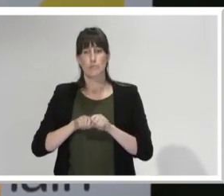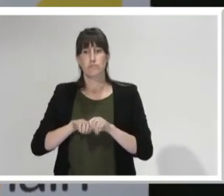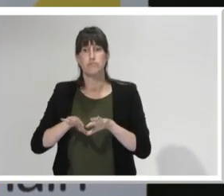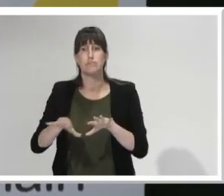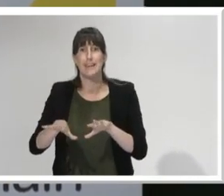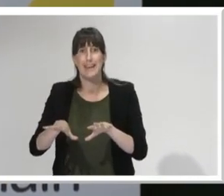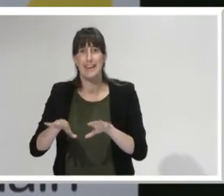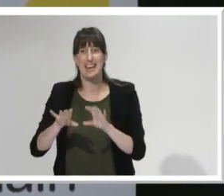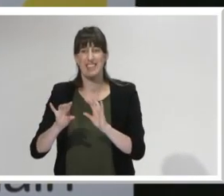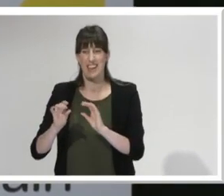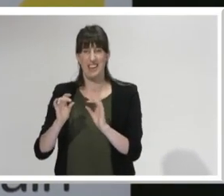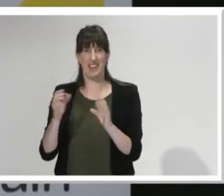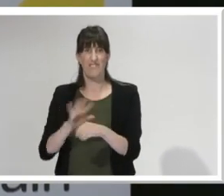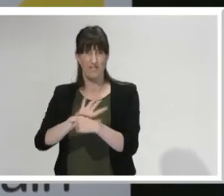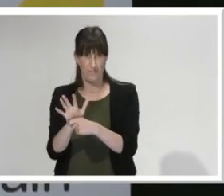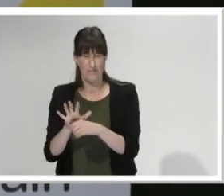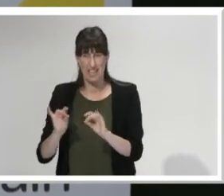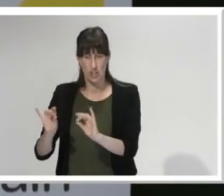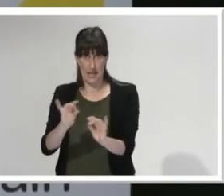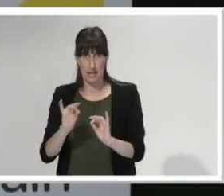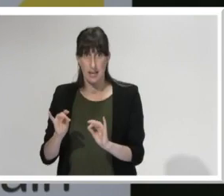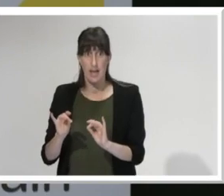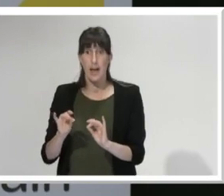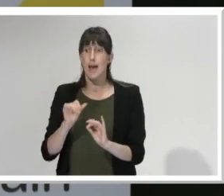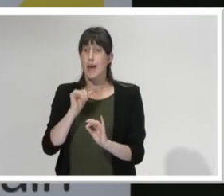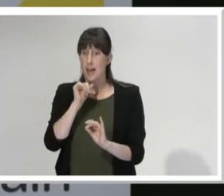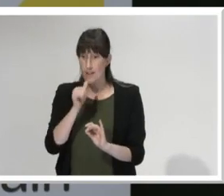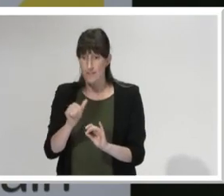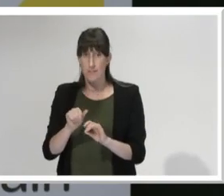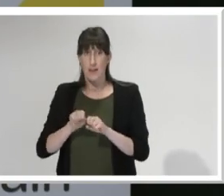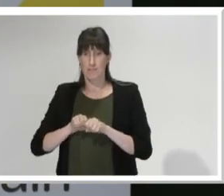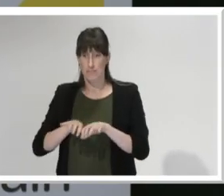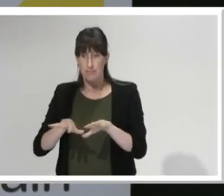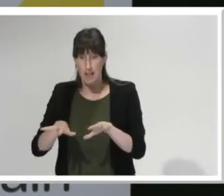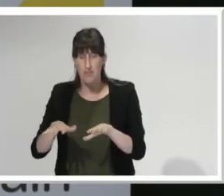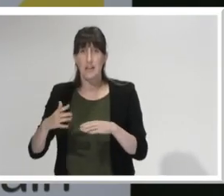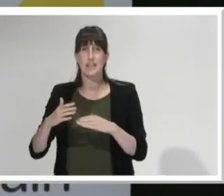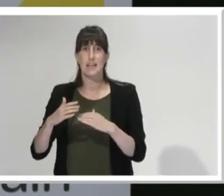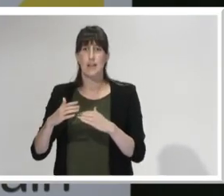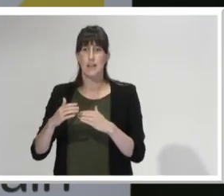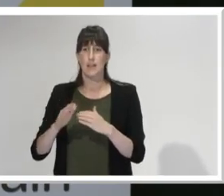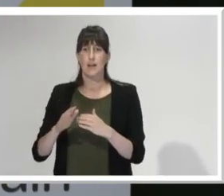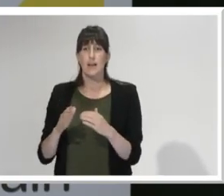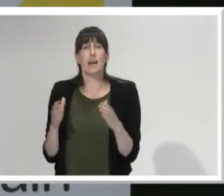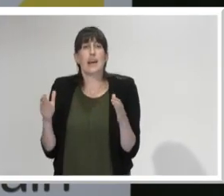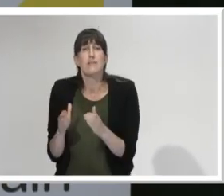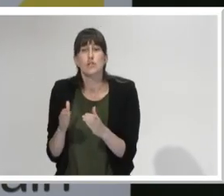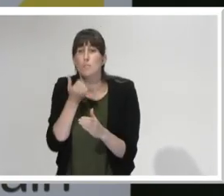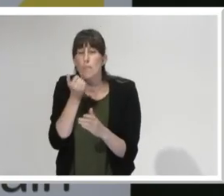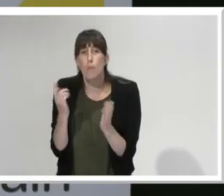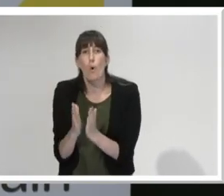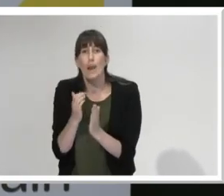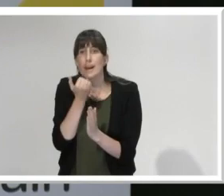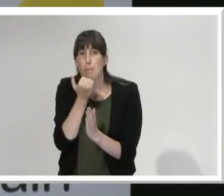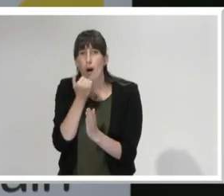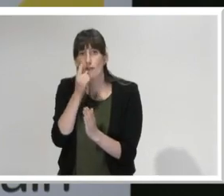someone does get infected, reduce the number of people to whom they are exposed so that it's much easier then to contact trace and ring fence any infections.